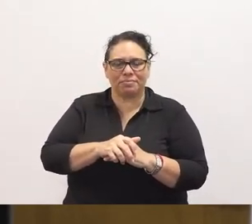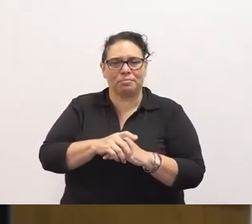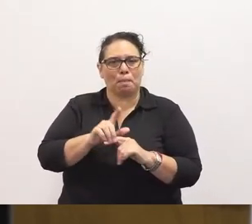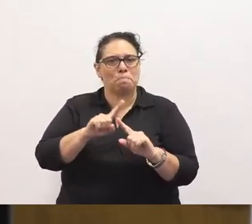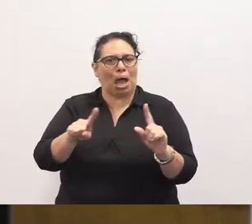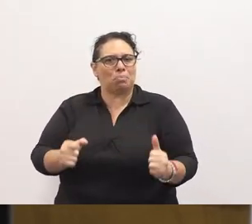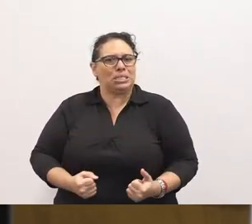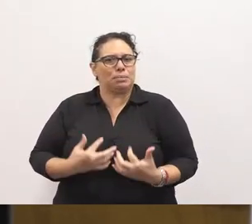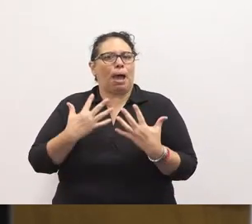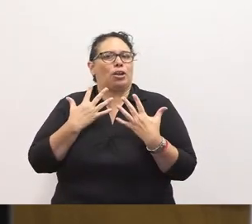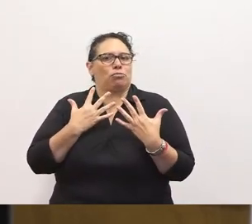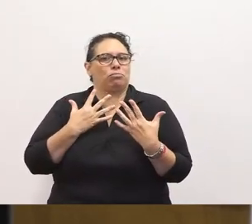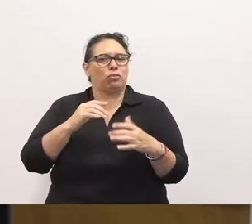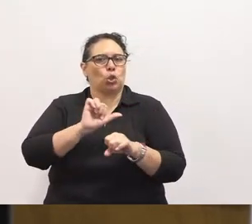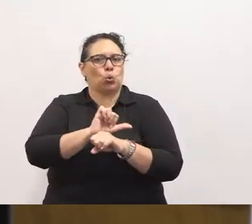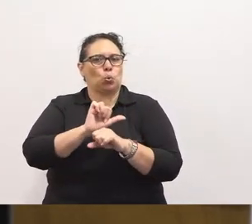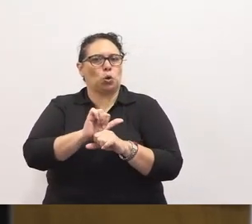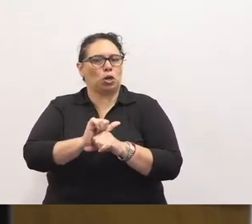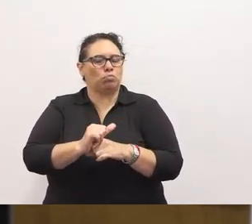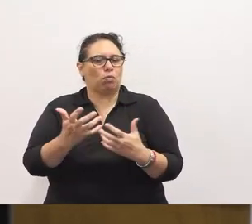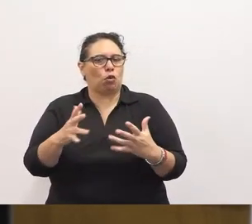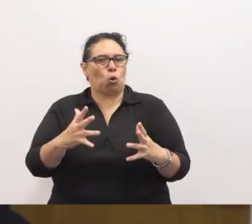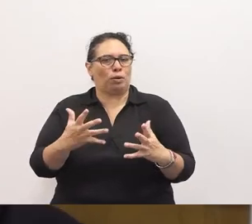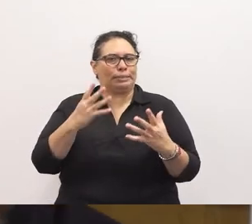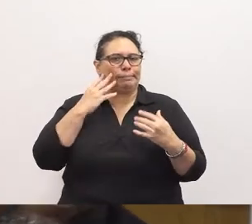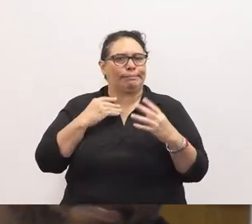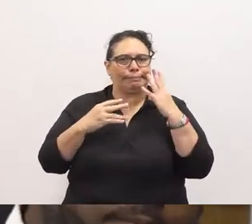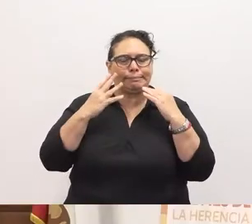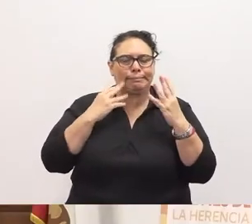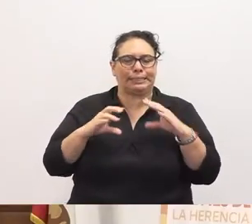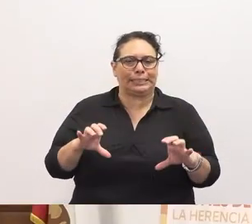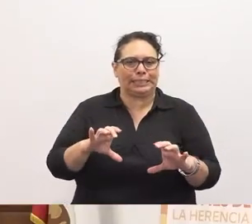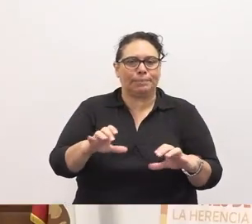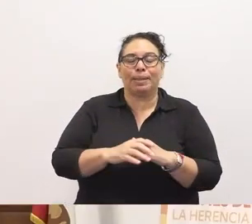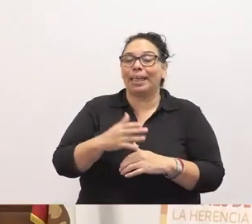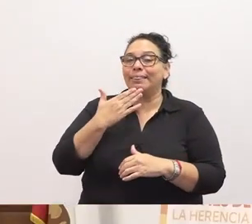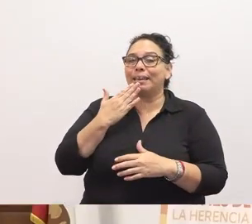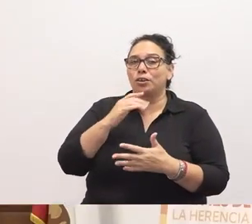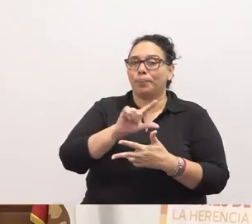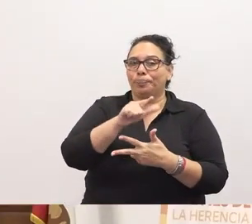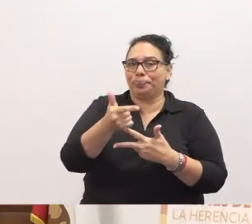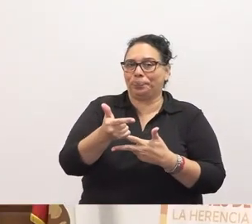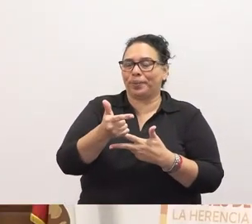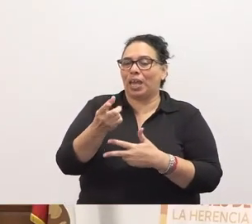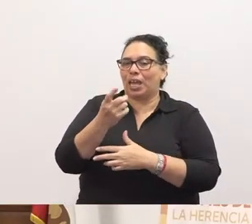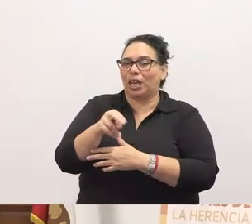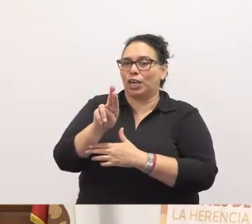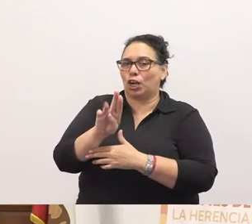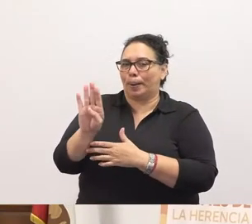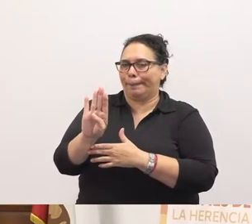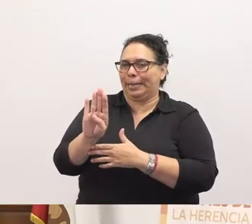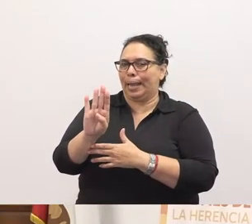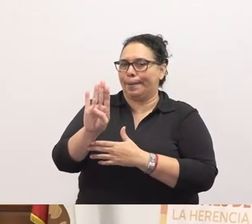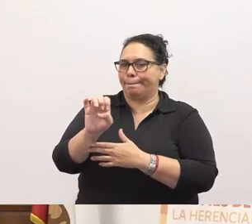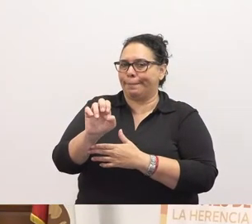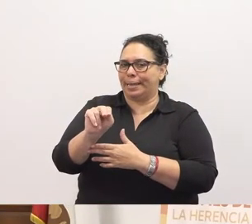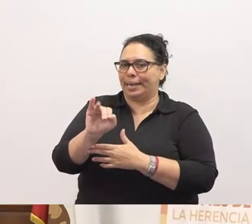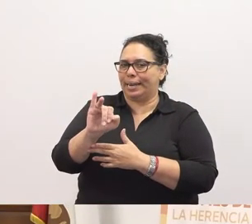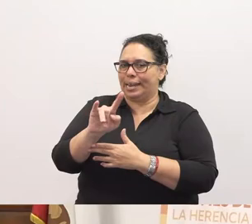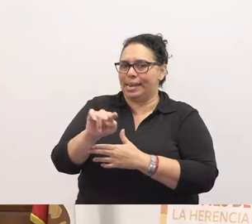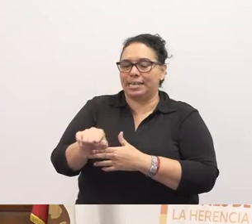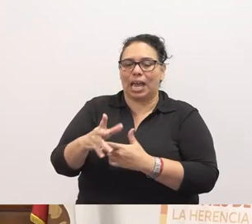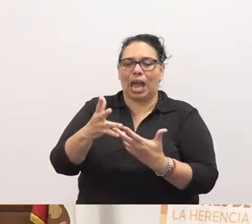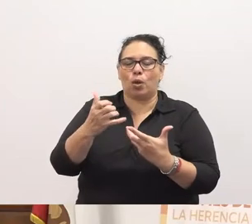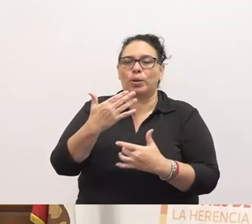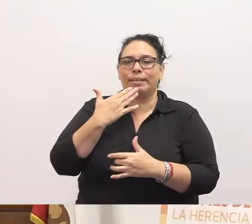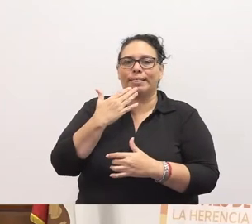inspired by the work that we've already done. Thank you. Dr. Benitez. I'll be brief as well, President Craighead. So just want to thank our